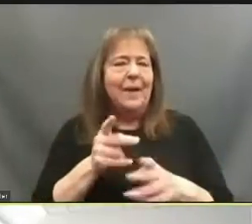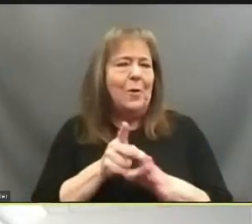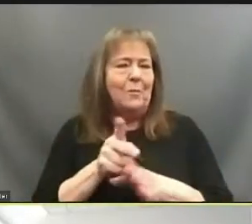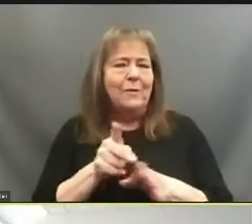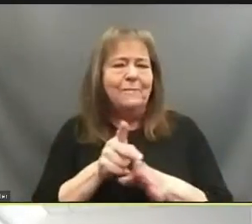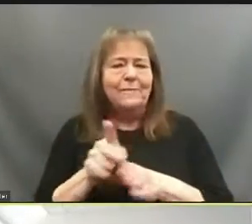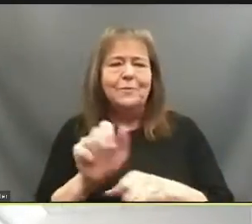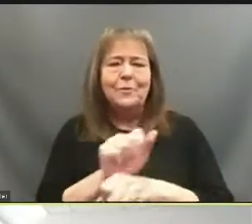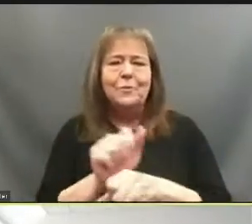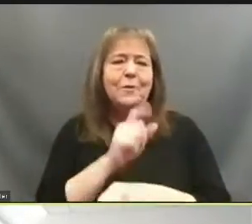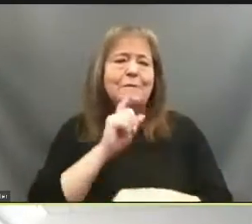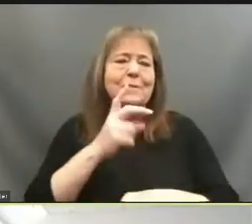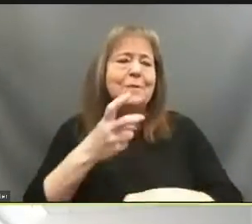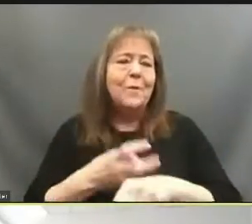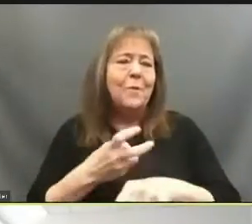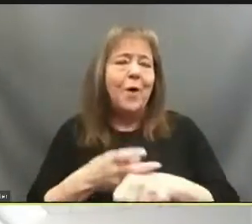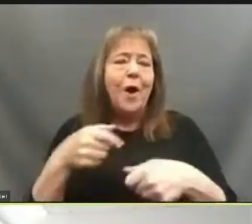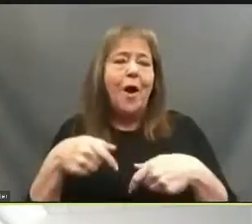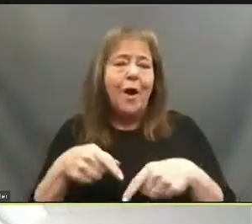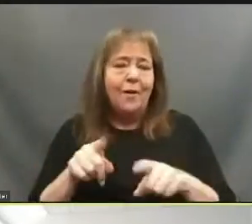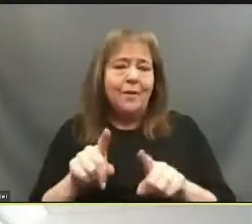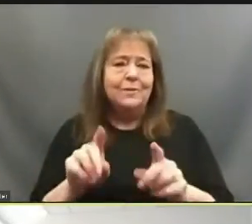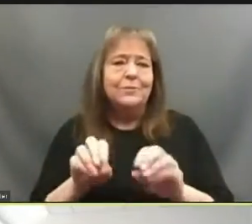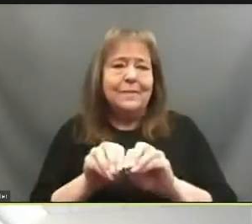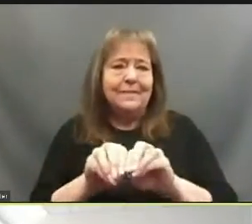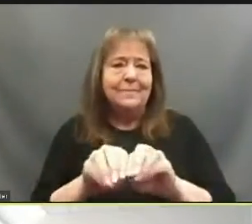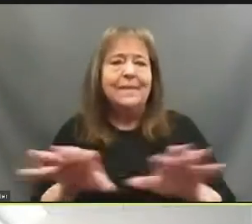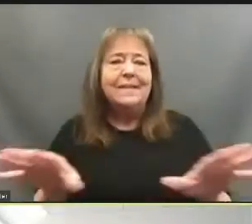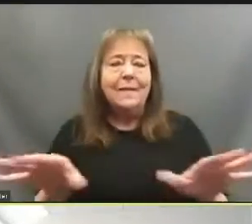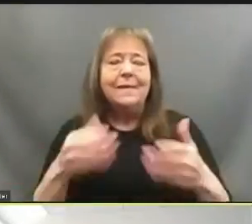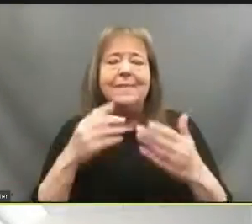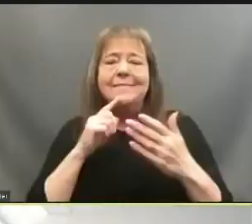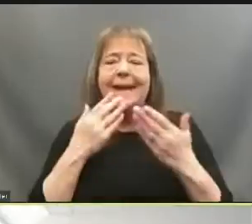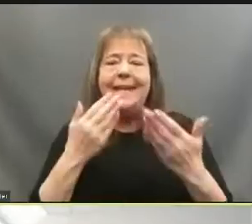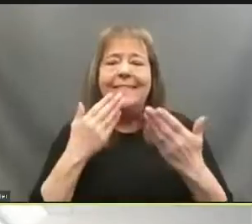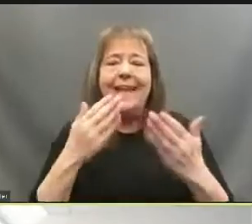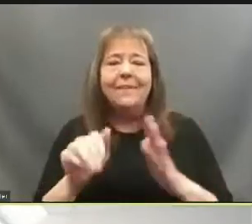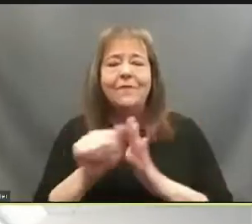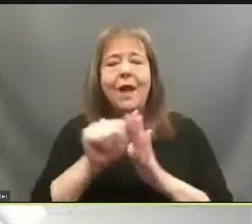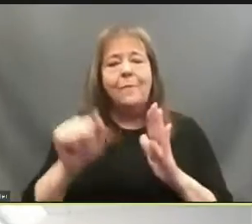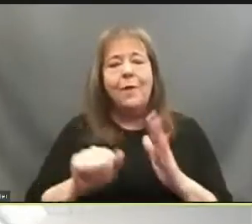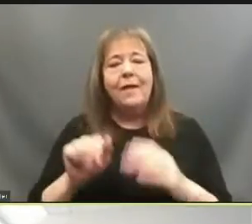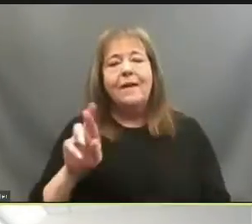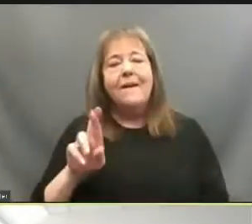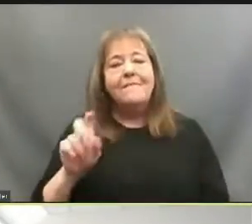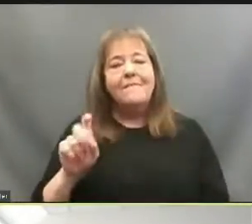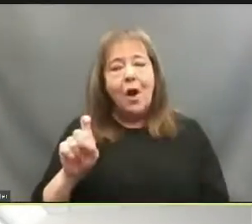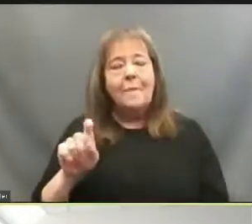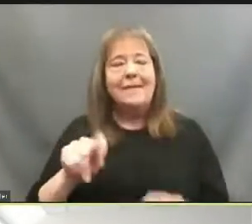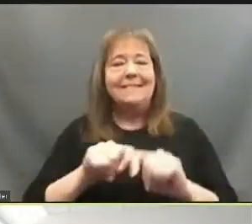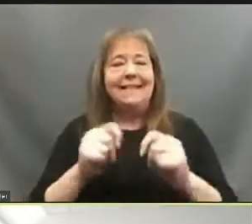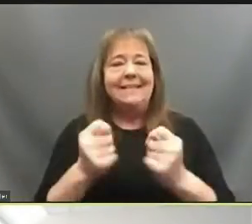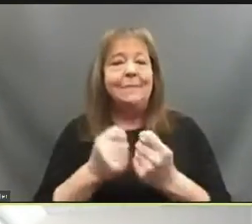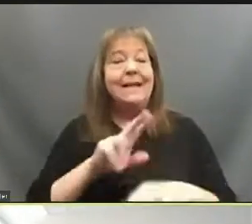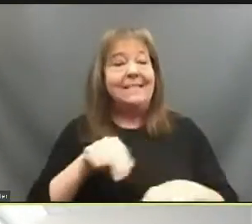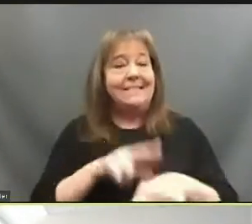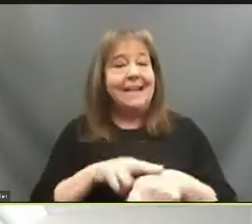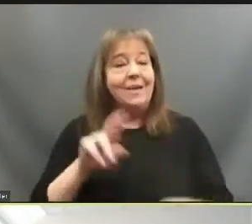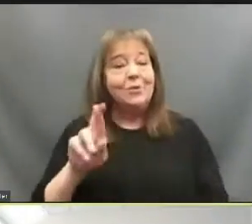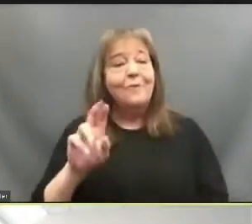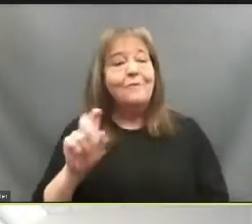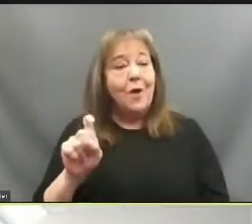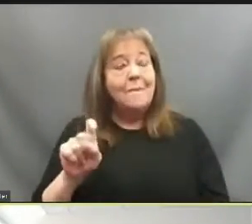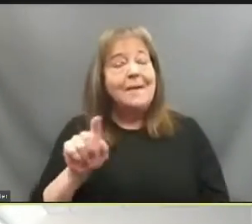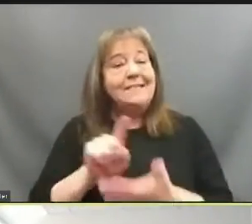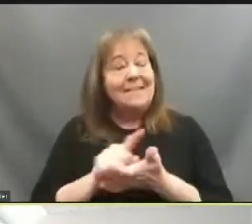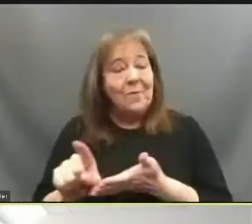this COVID pandemic, but I'd like to send a big thank you to our Amarillo pharmacy team, as it is National Pharmacy Week,